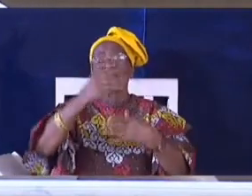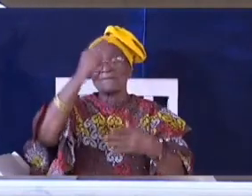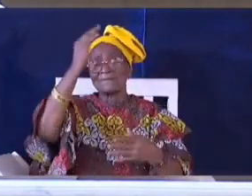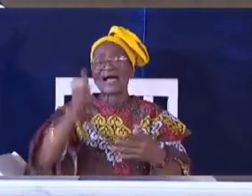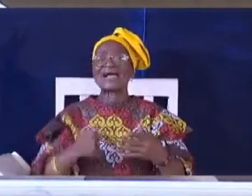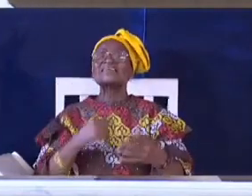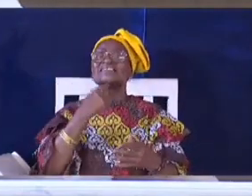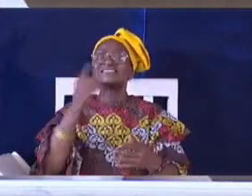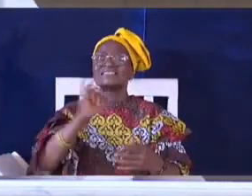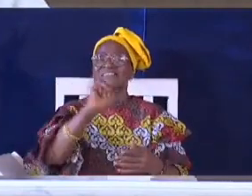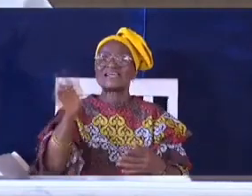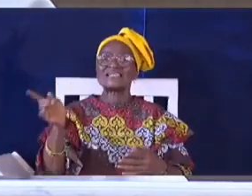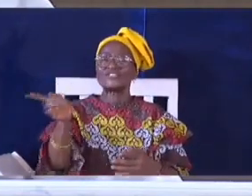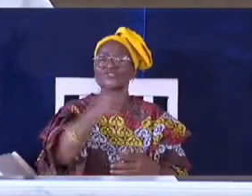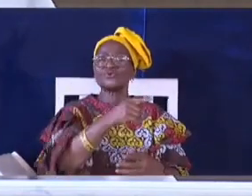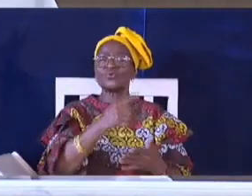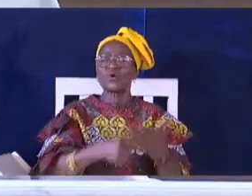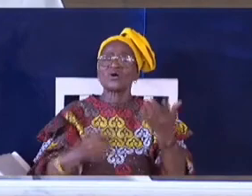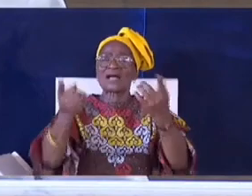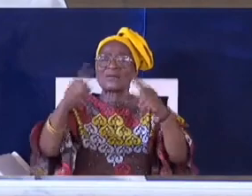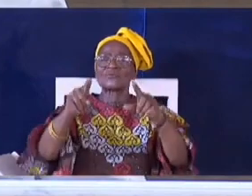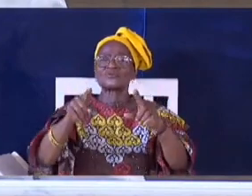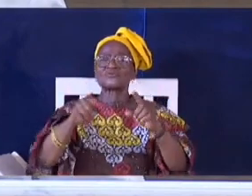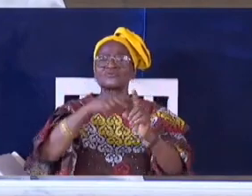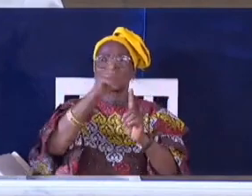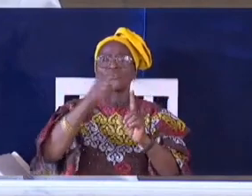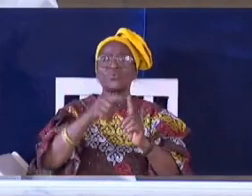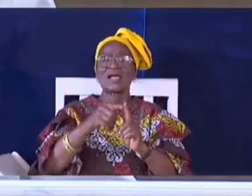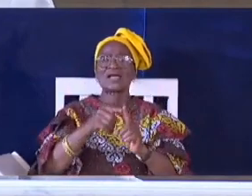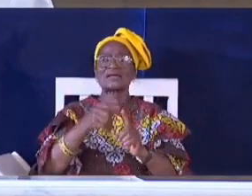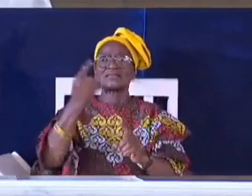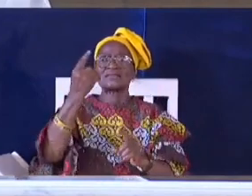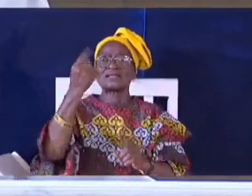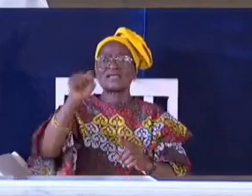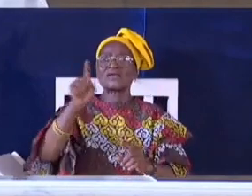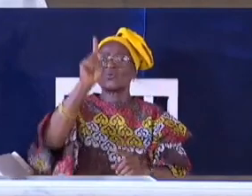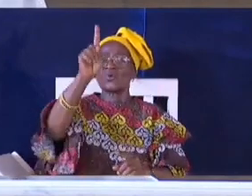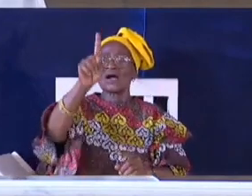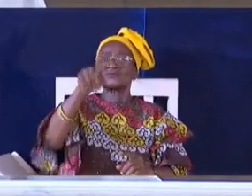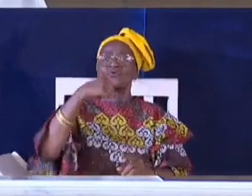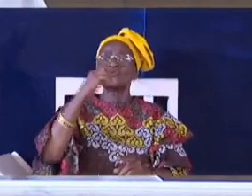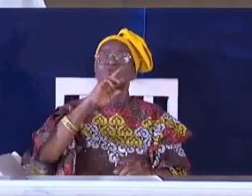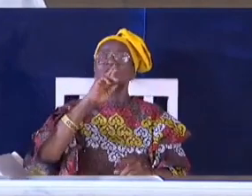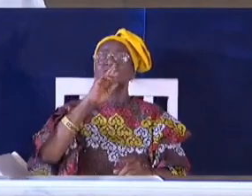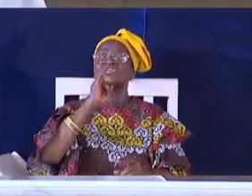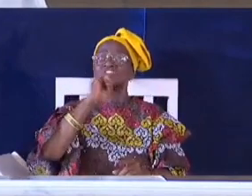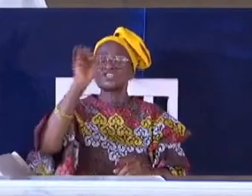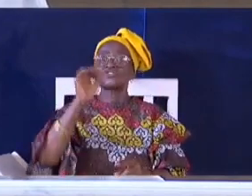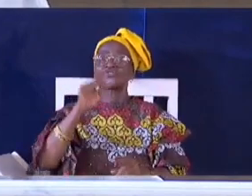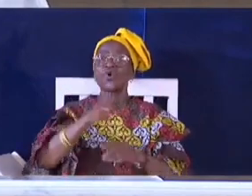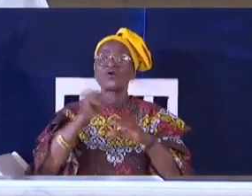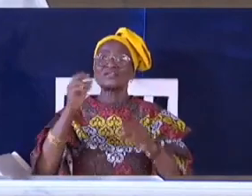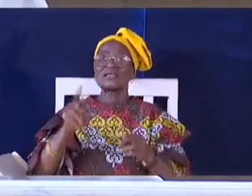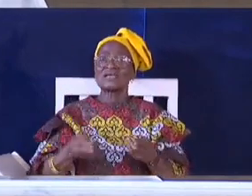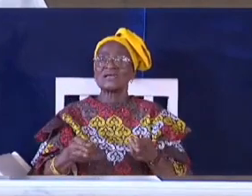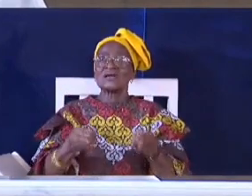happens when the one who is called the resurrection and the life,